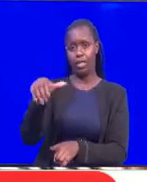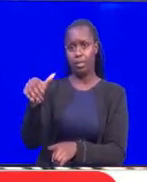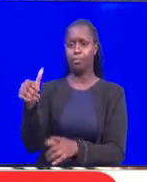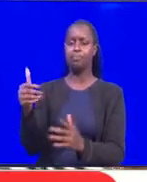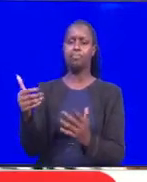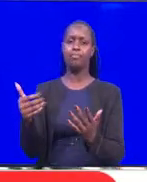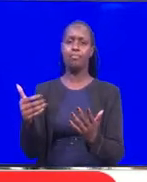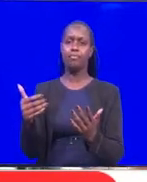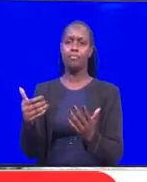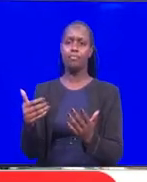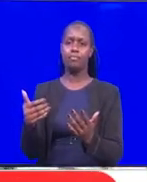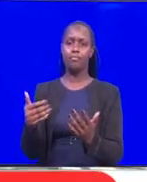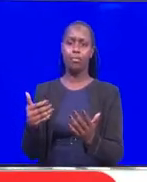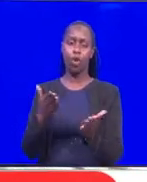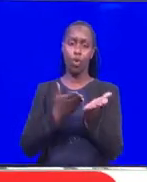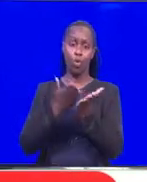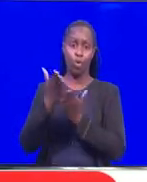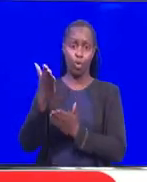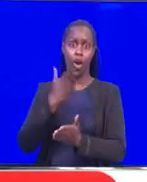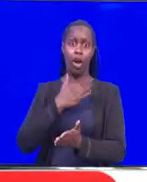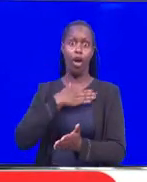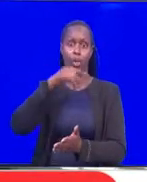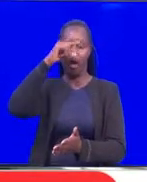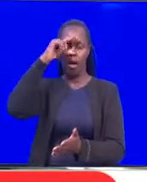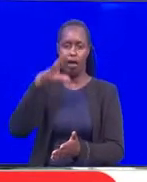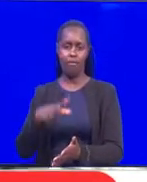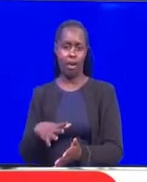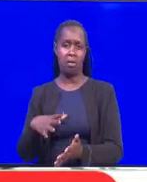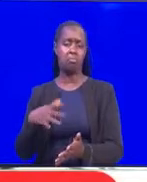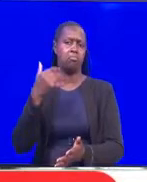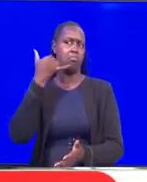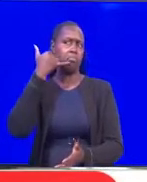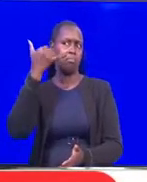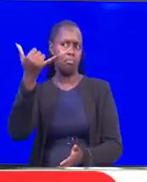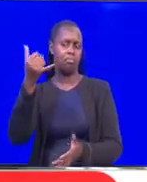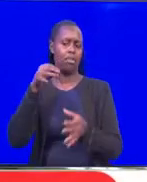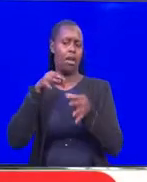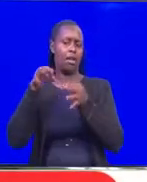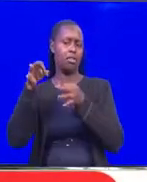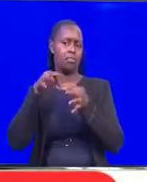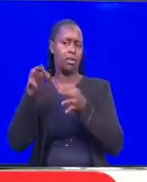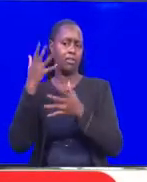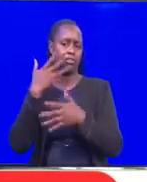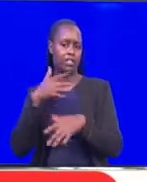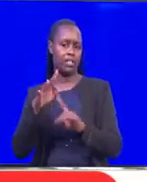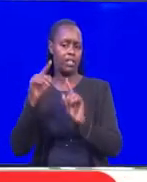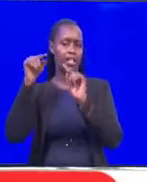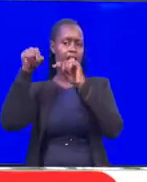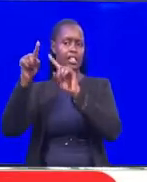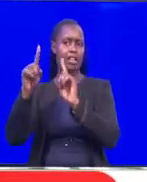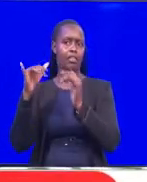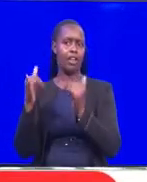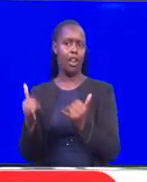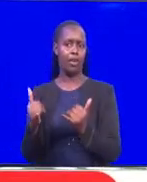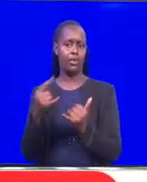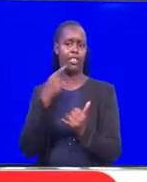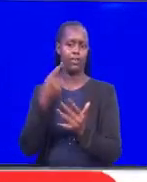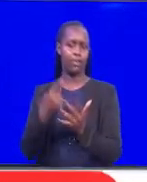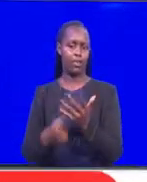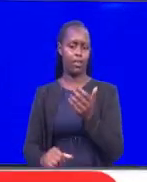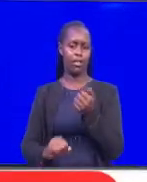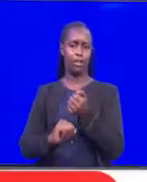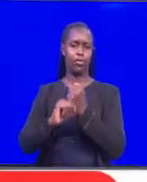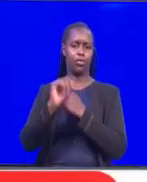kufikia madam wetu gavana. Nimemwelezea, nimempigia simu na ameanza kuleta usaidizi